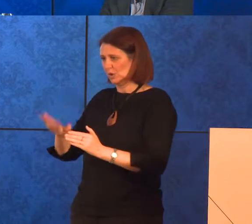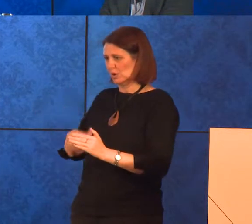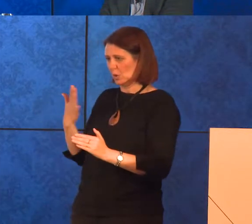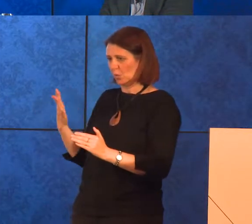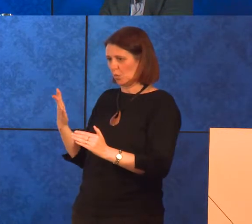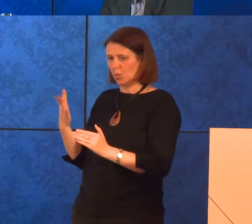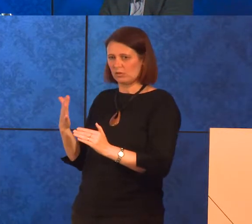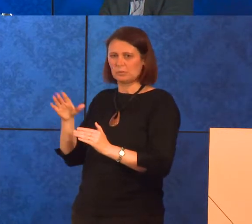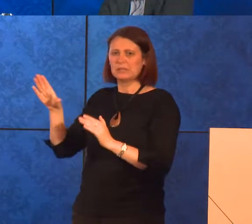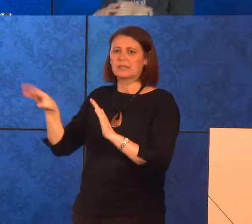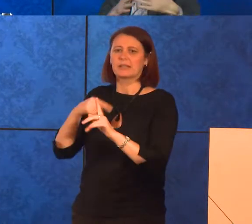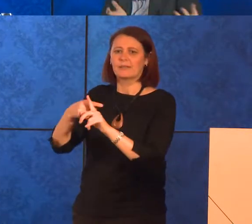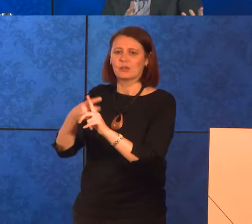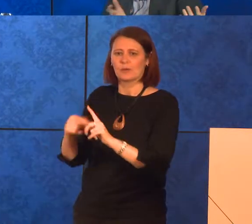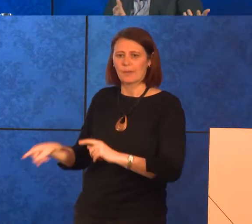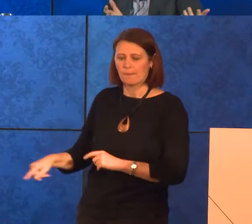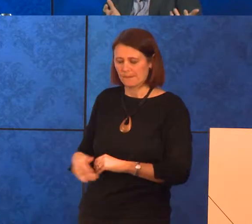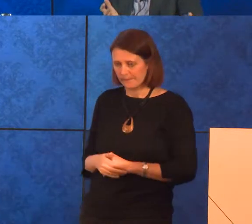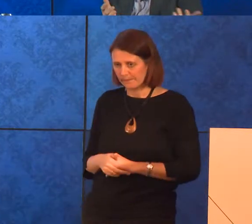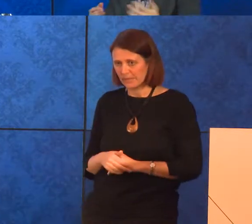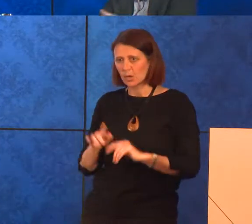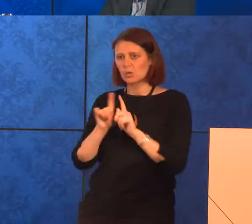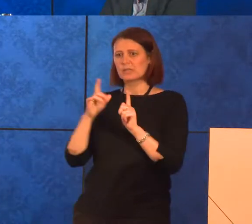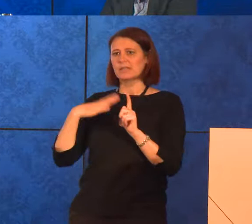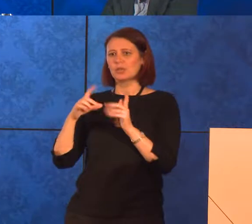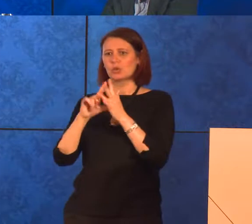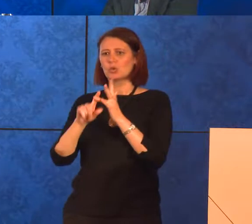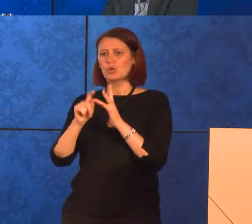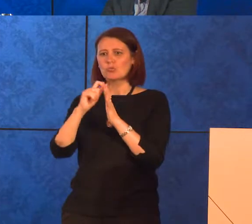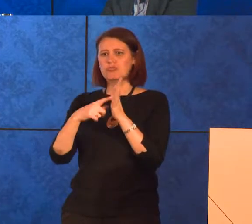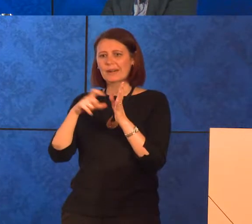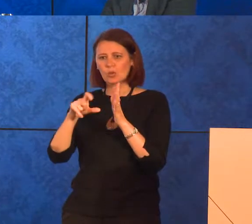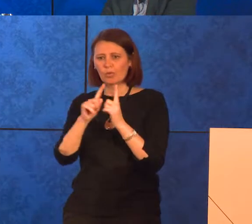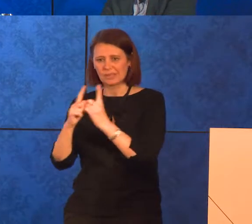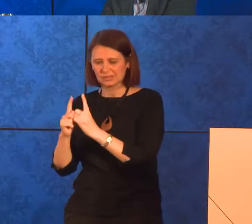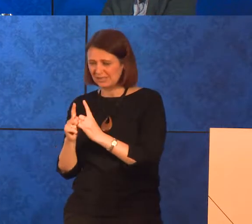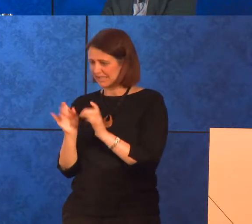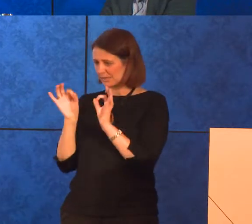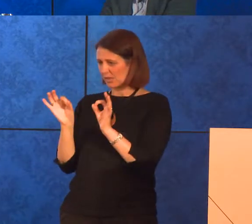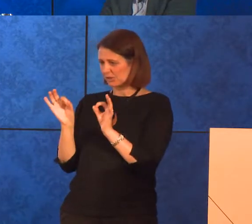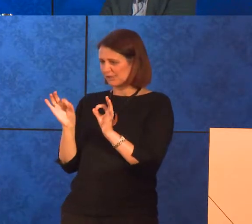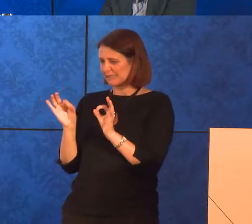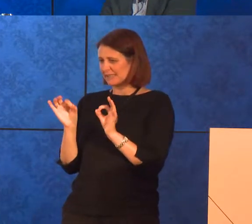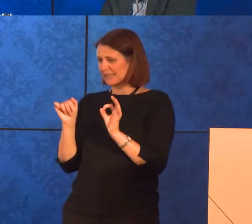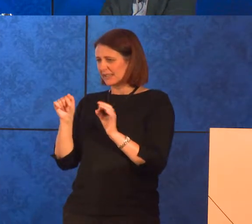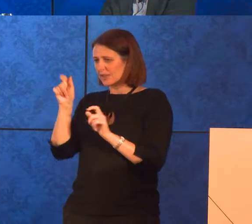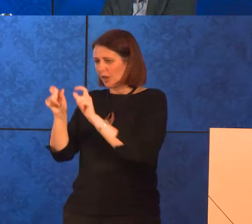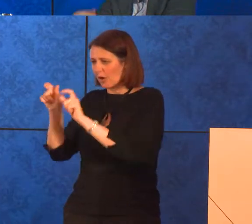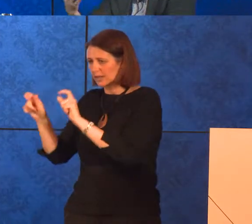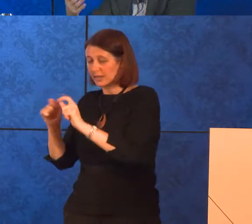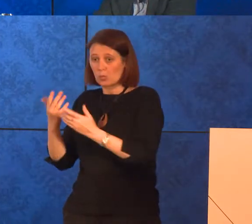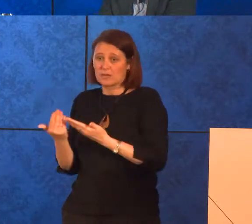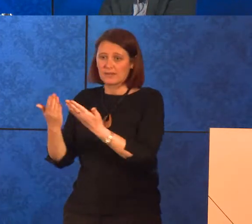sort of taken advantage of. We would also have to do very practical things around our clients, particularly the ones that were